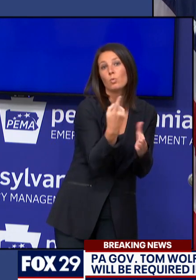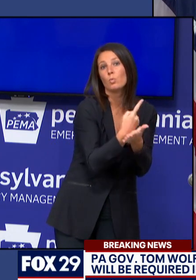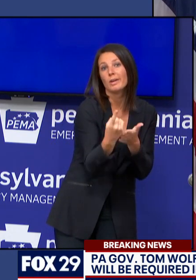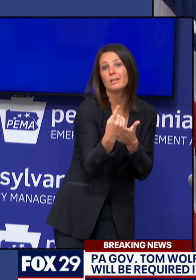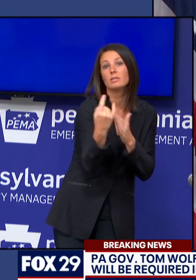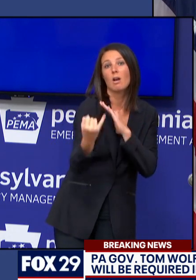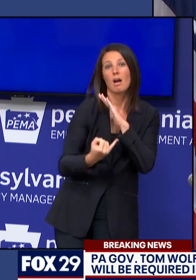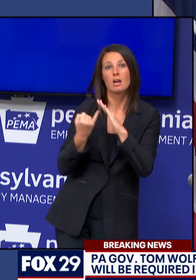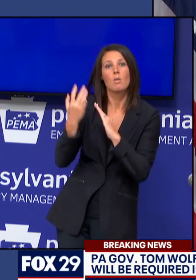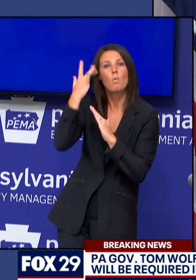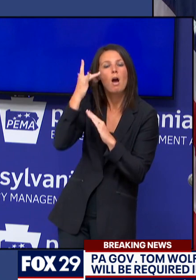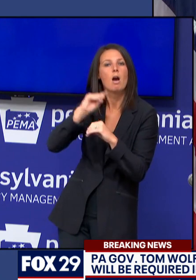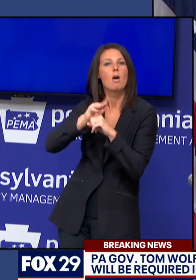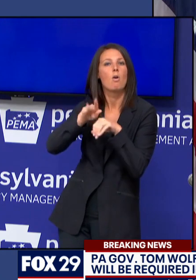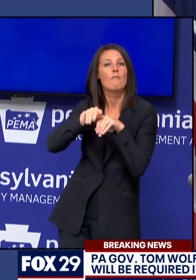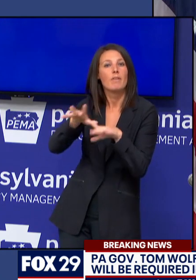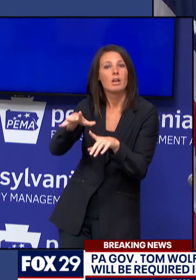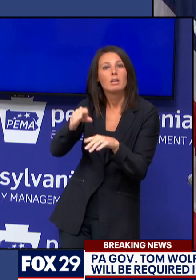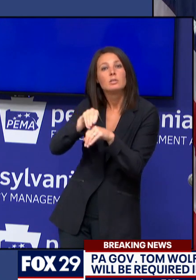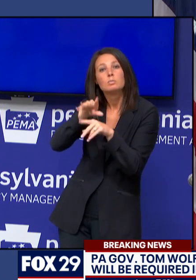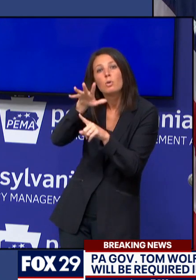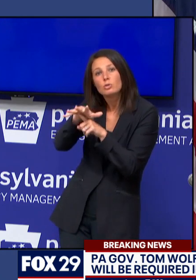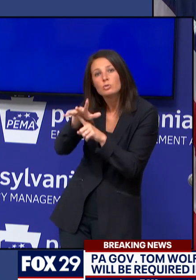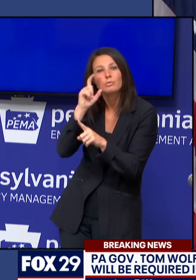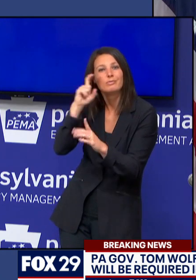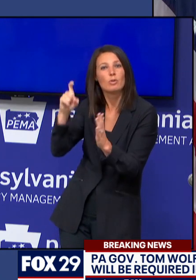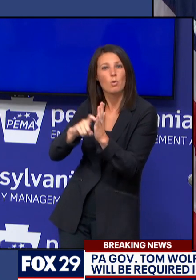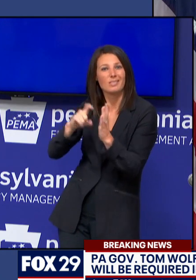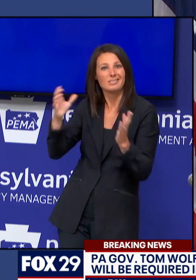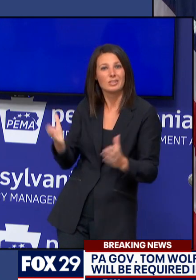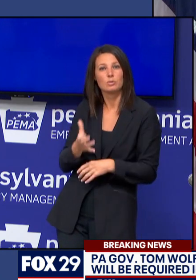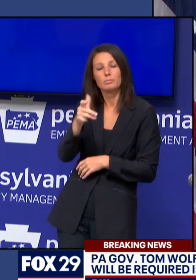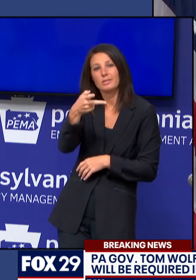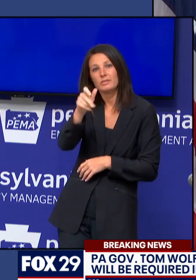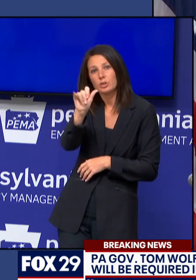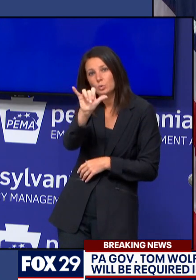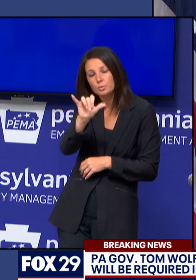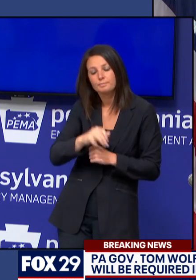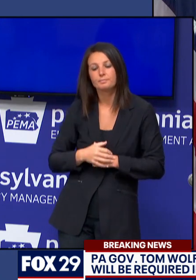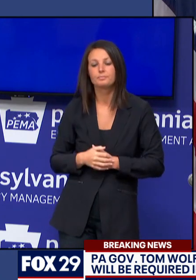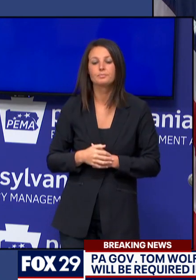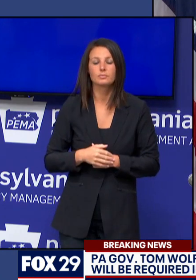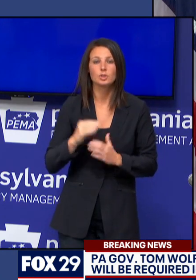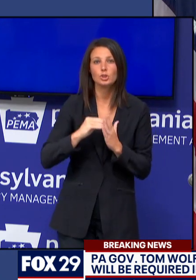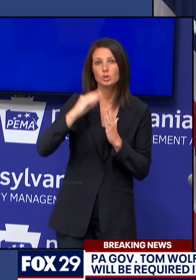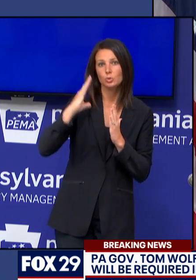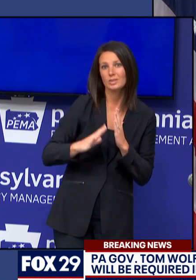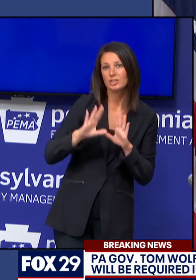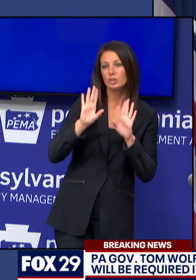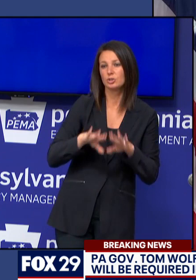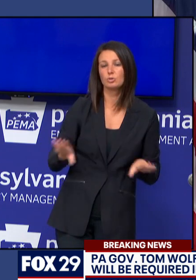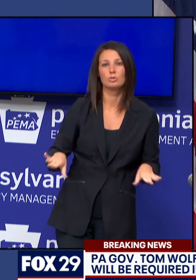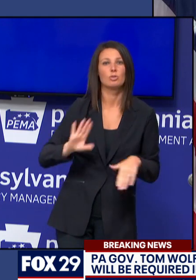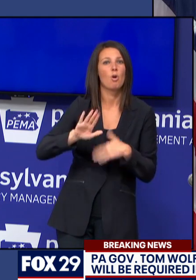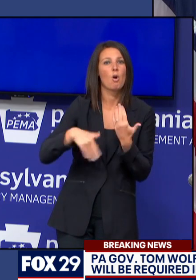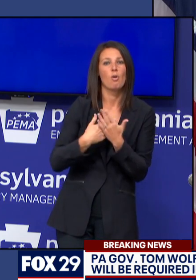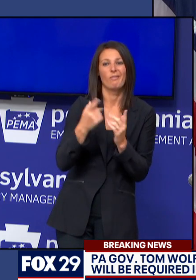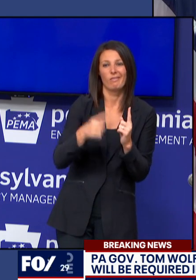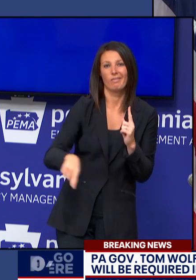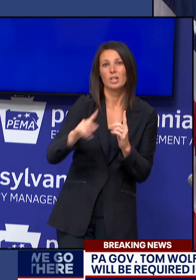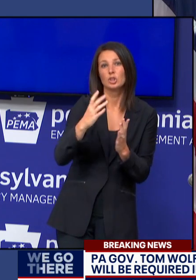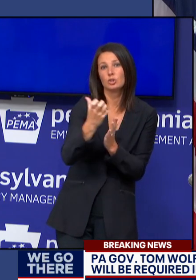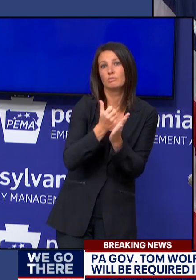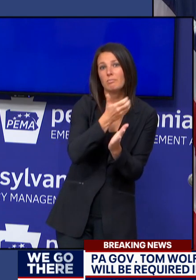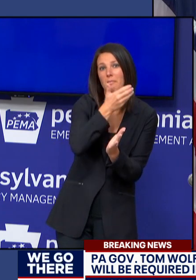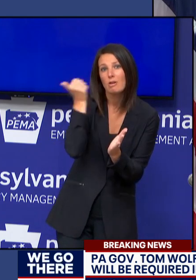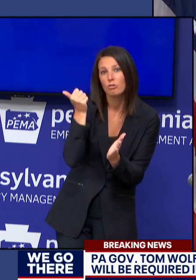COVID exposure. We've already seen that in some of the schools that have opened here in Pennsylvania. Our students, our children, all of us, we deserve better than